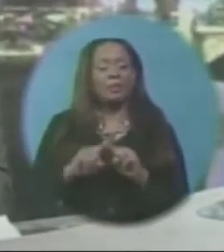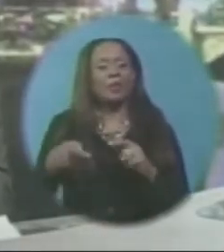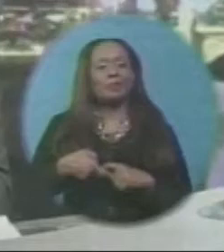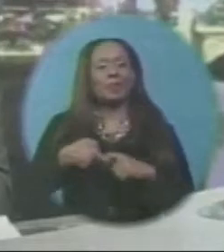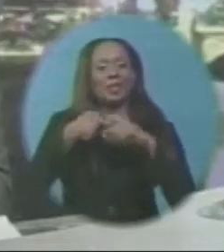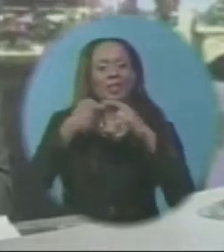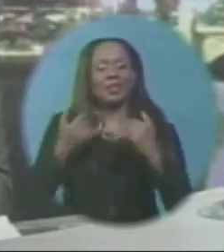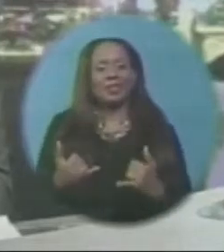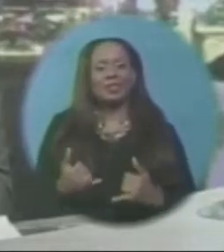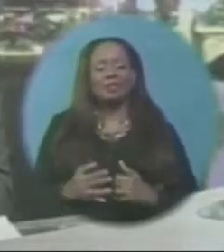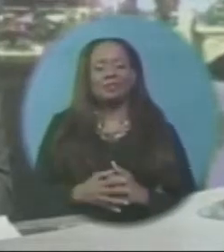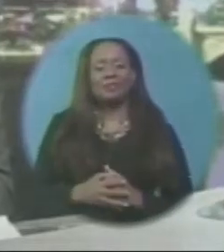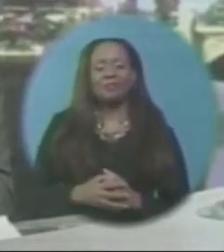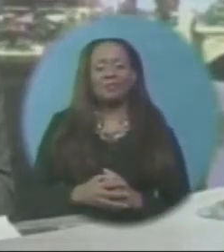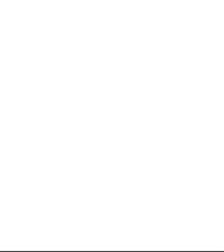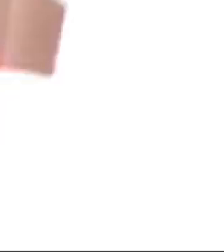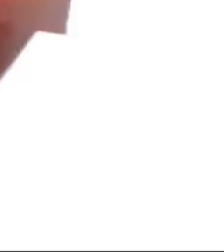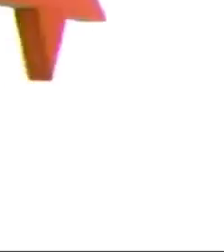headlines across the region.